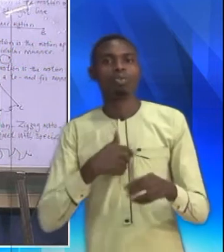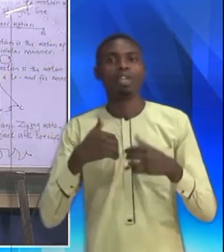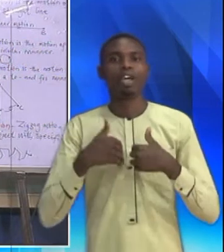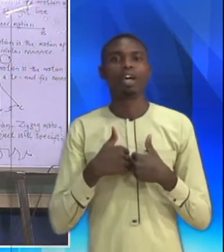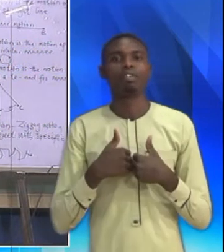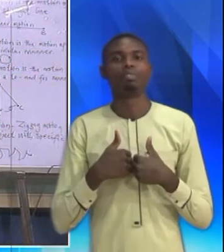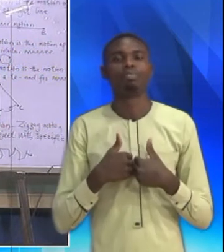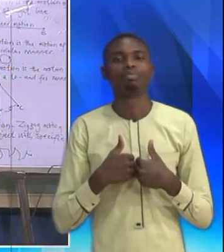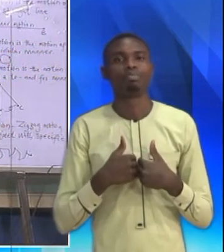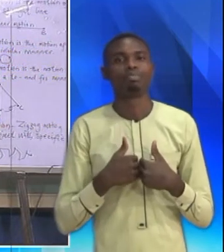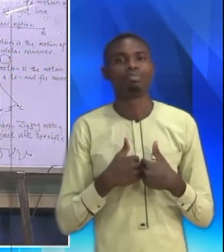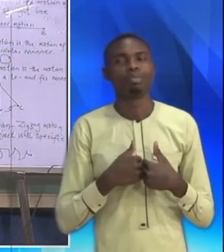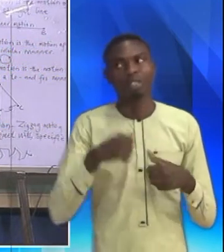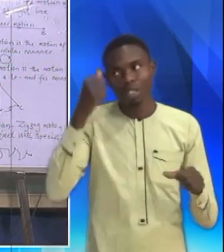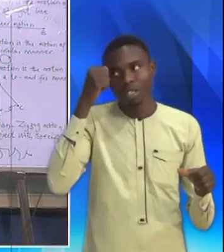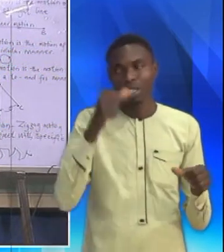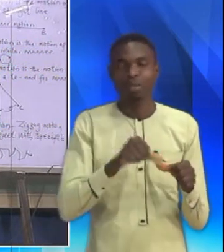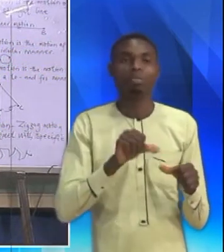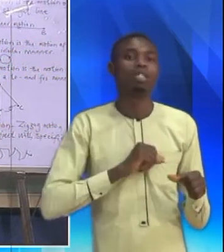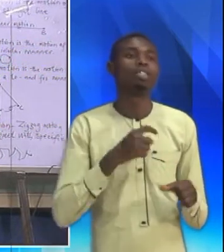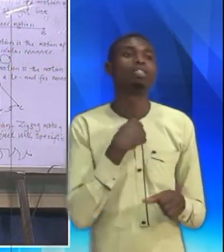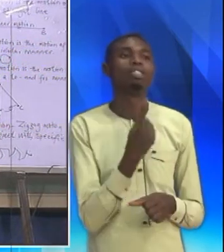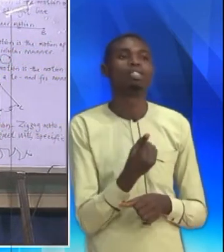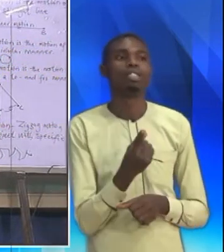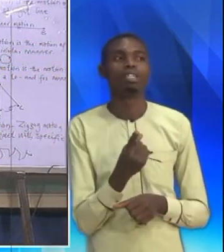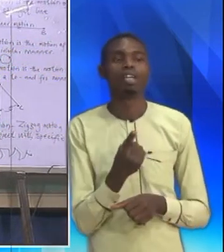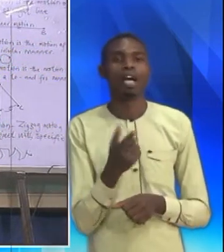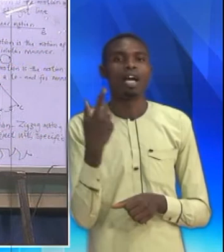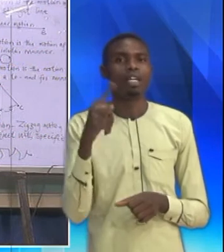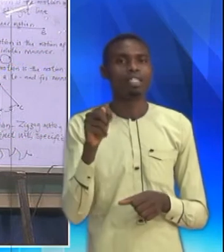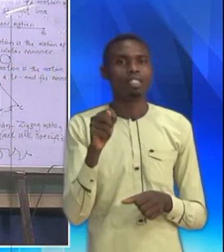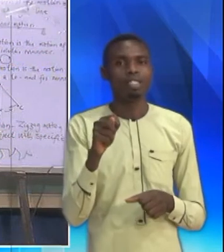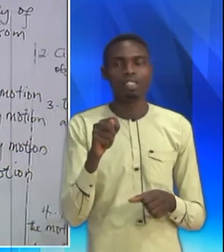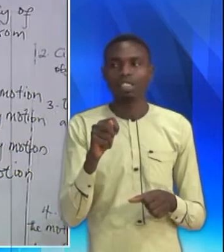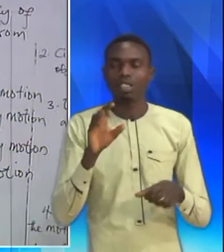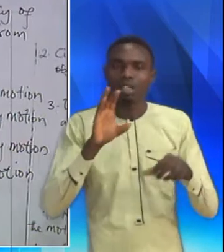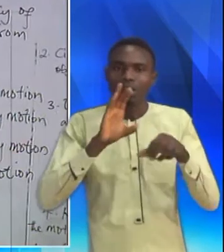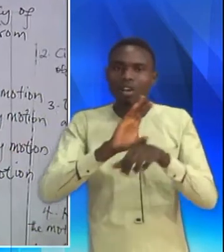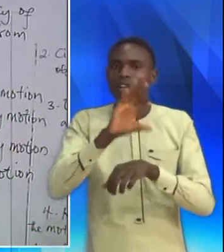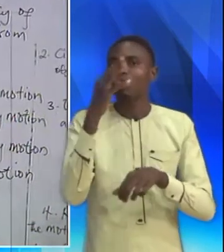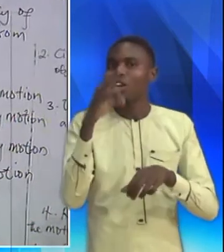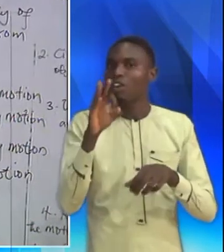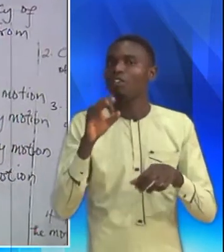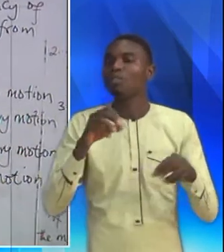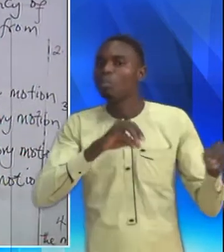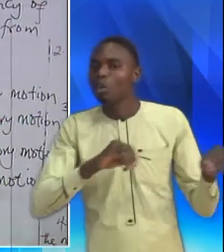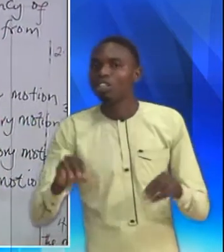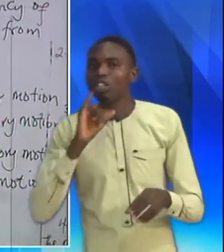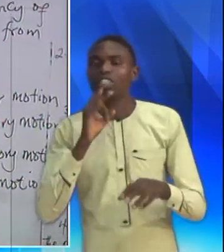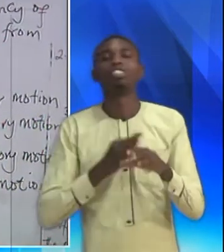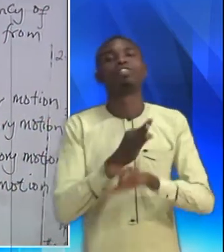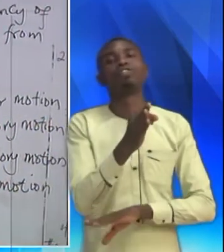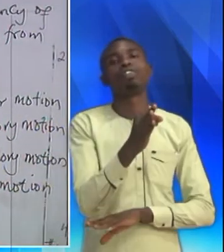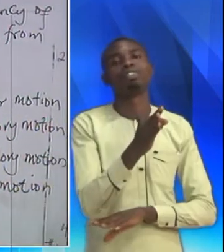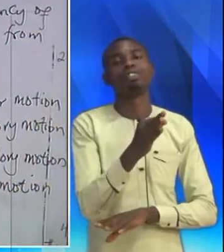viewers, remember I said the cause of motion is a force. There is